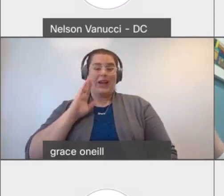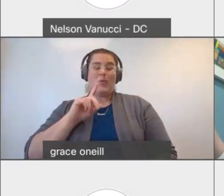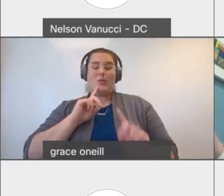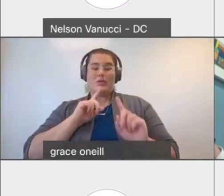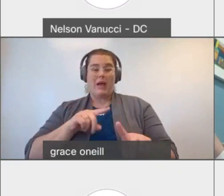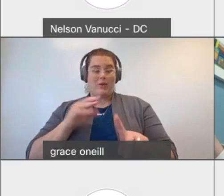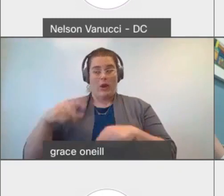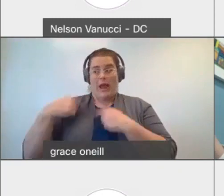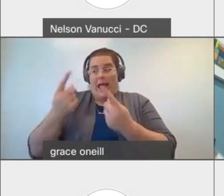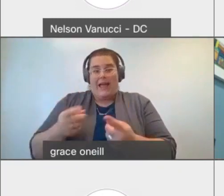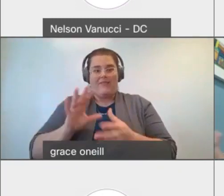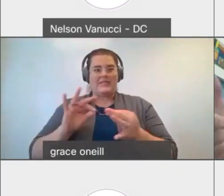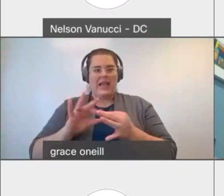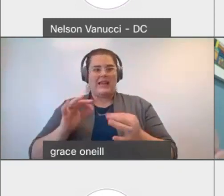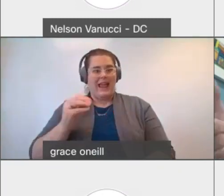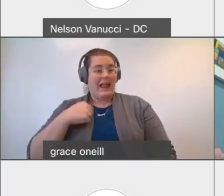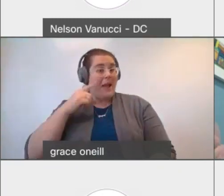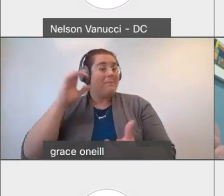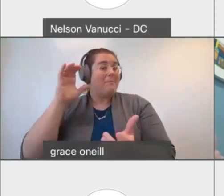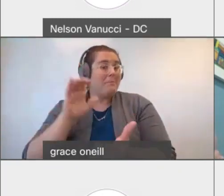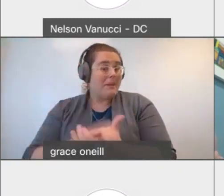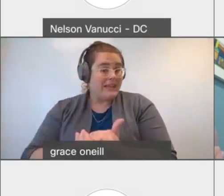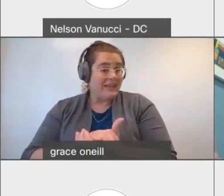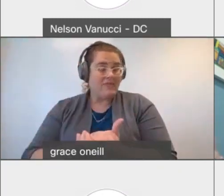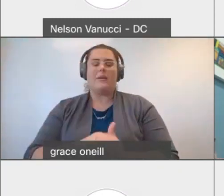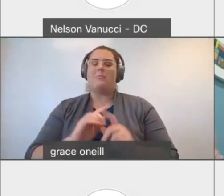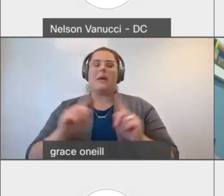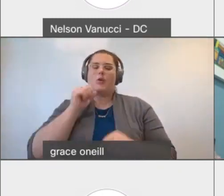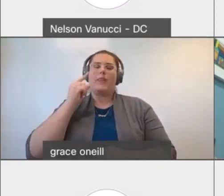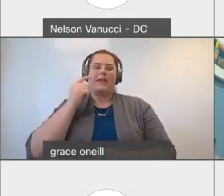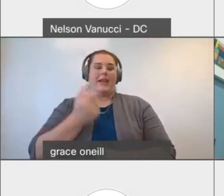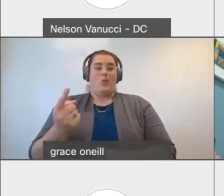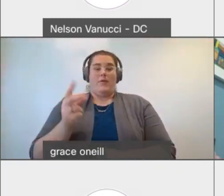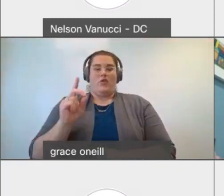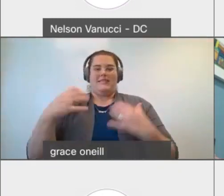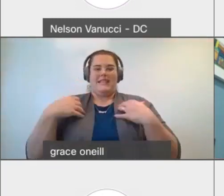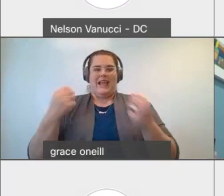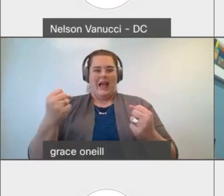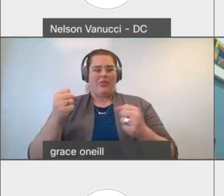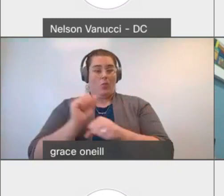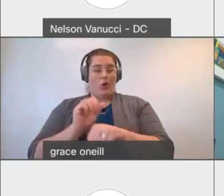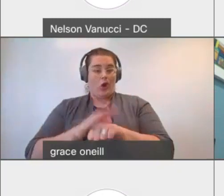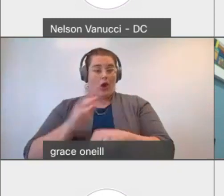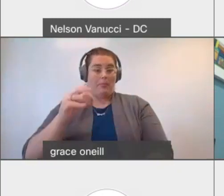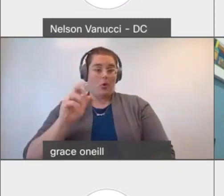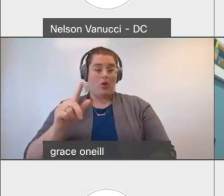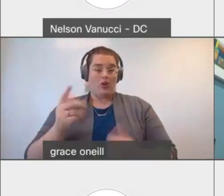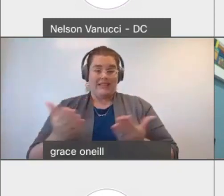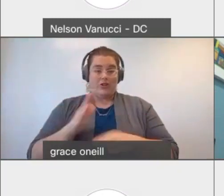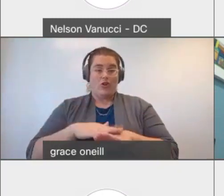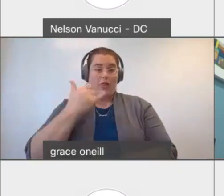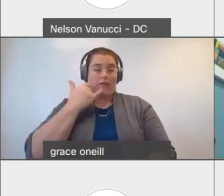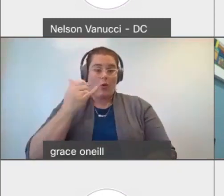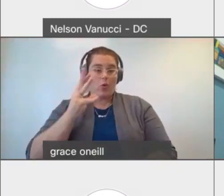said, and I believe, although like I say, I don't think there's anyone from DC Health responsible for the portal, but I thought their representation